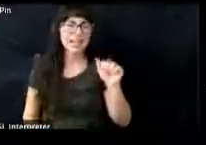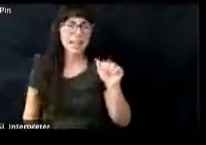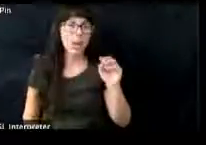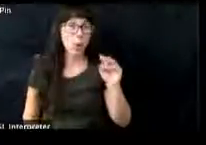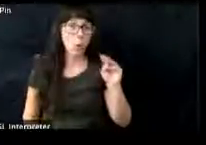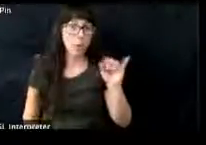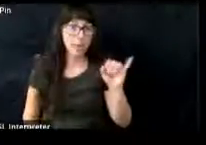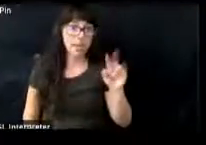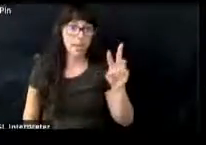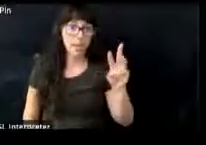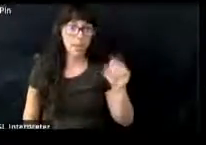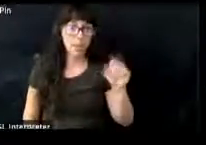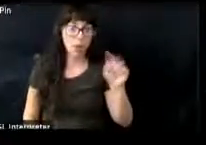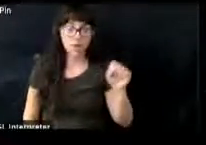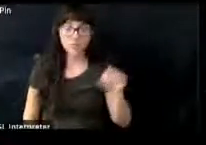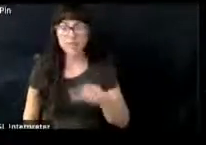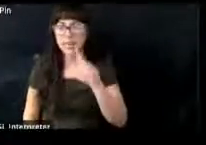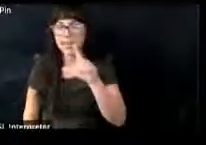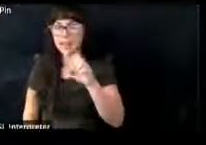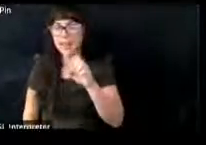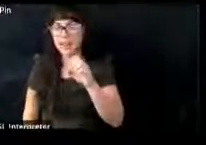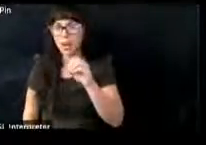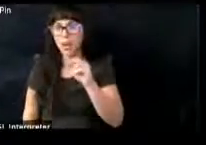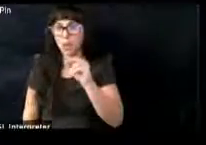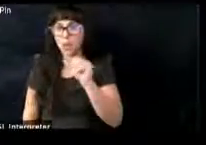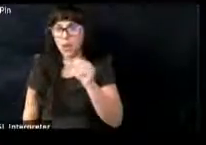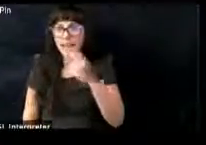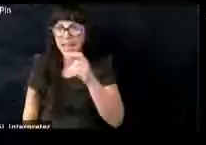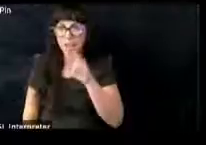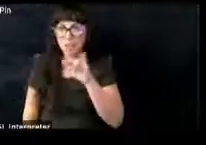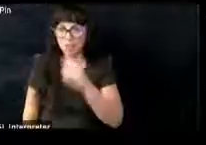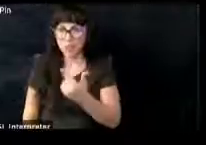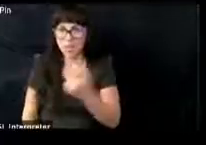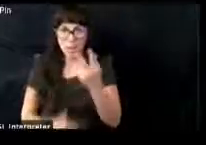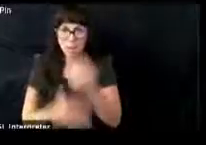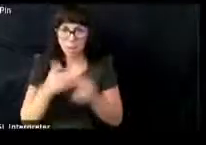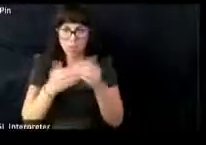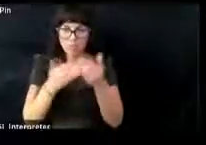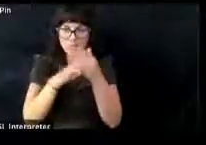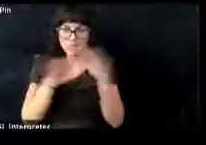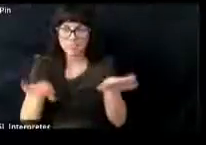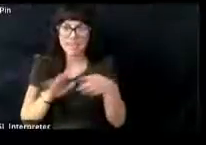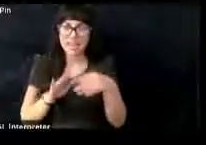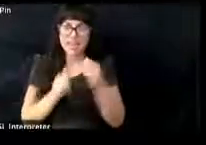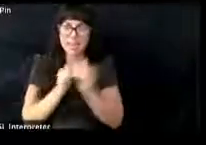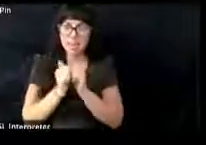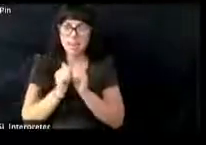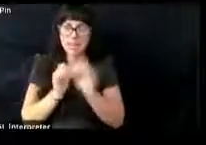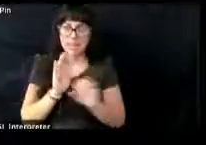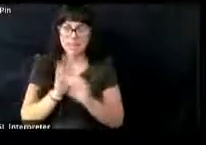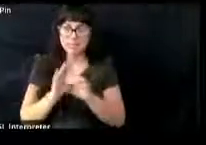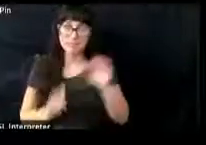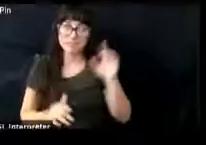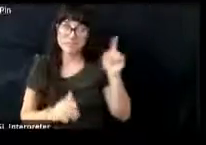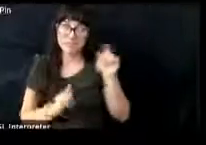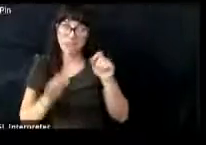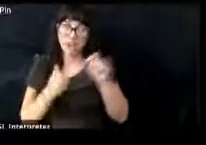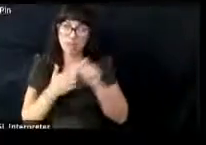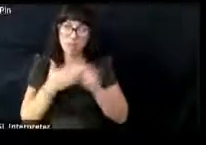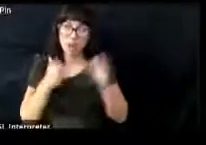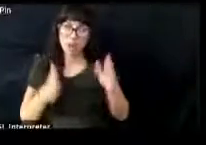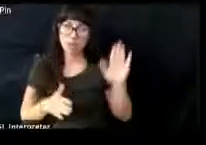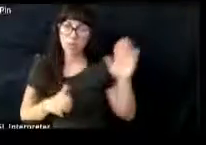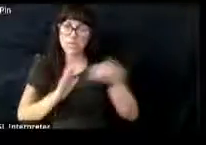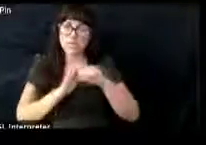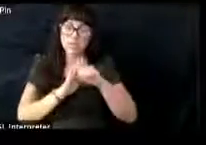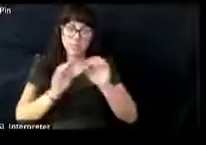Laura Herring, each split into two competing characters. Lynch's symbolism couldn't be clearer, that the San Fernando